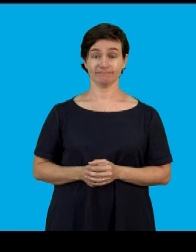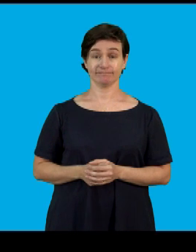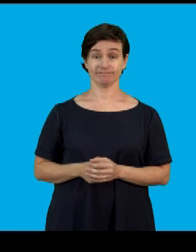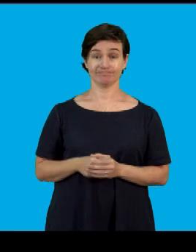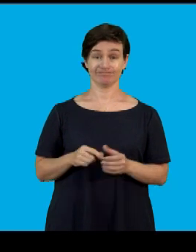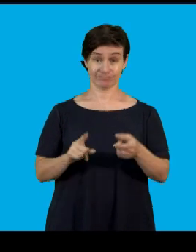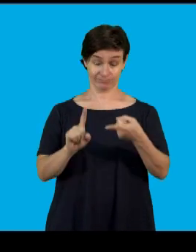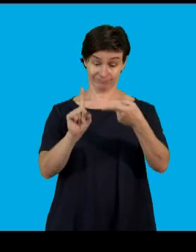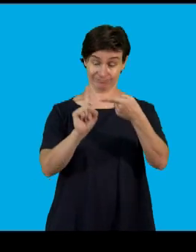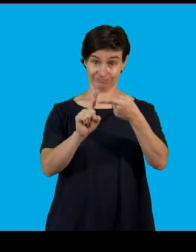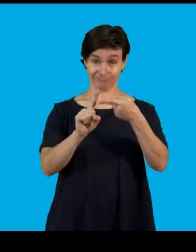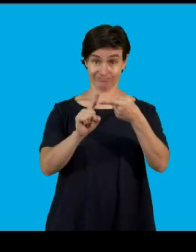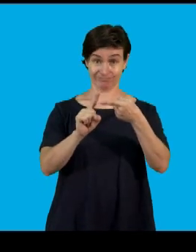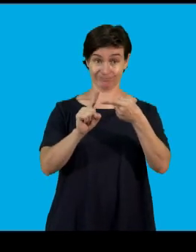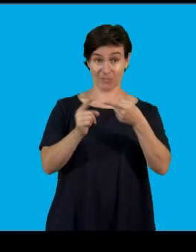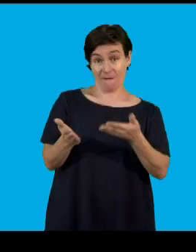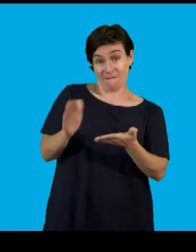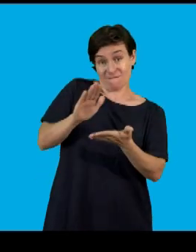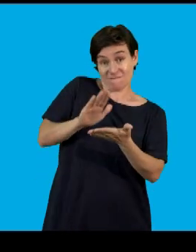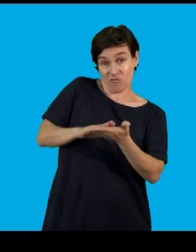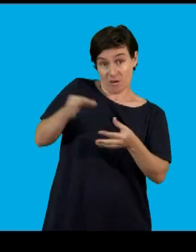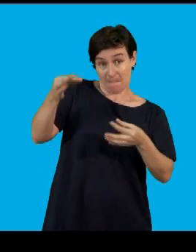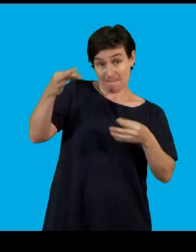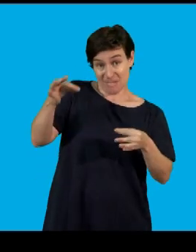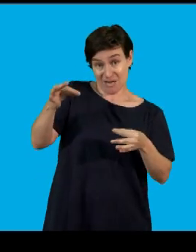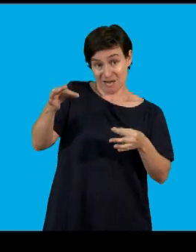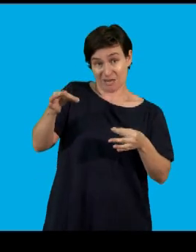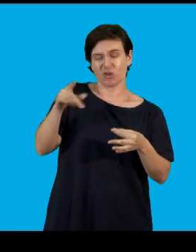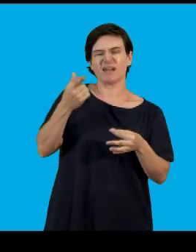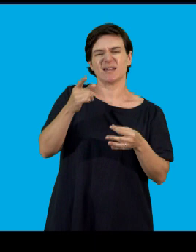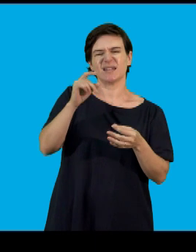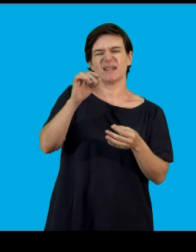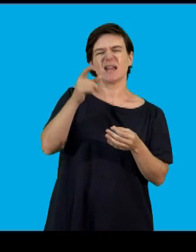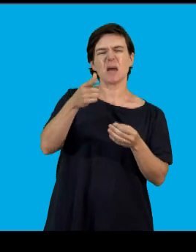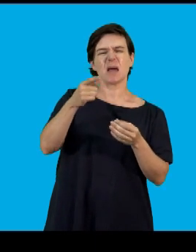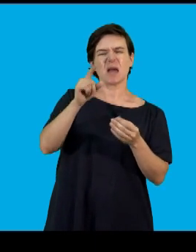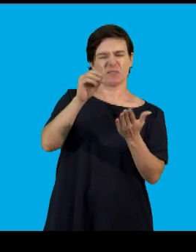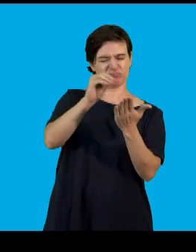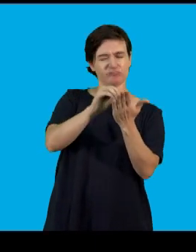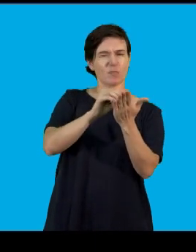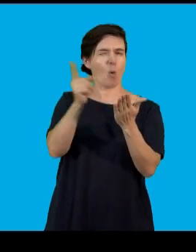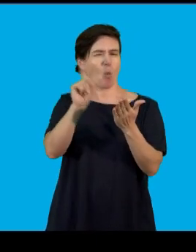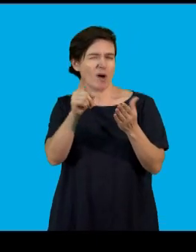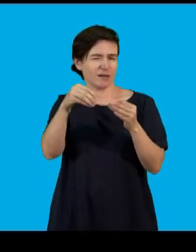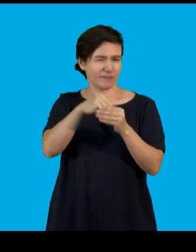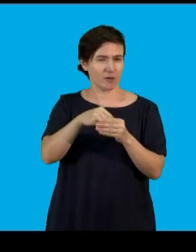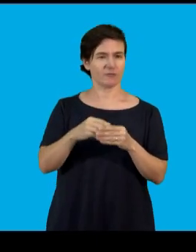All right, cover page and index. Remember, the action verb is name. Cover page and index,